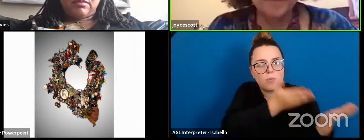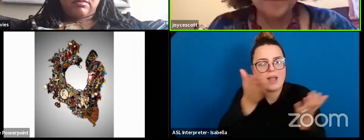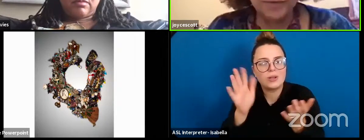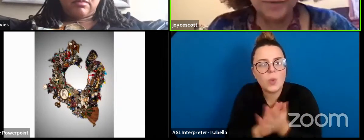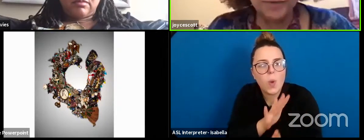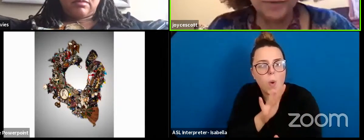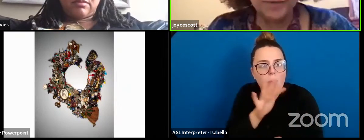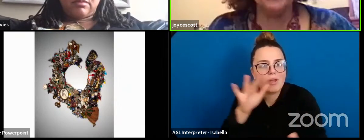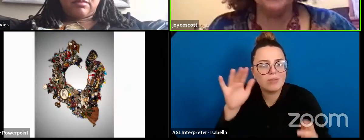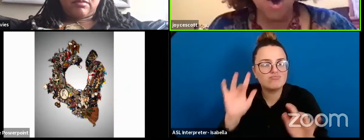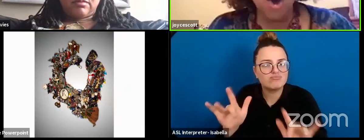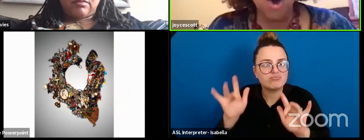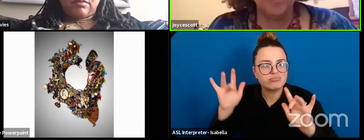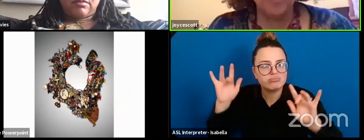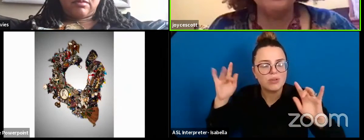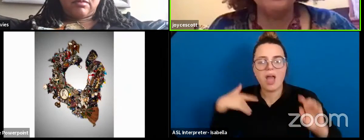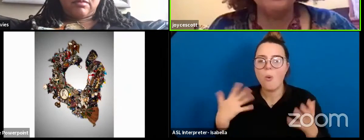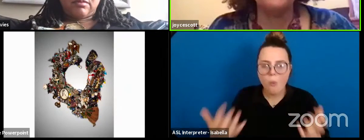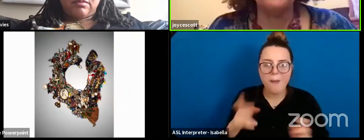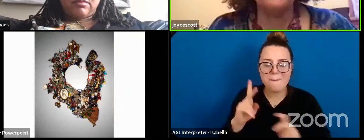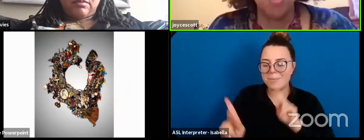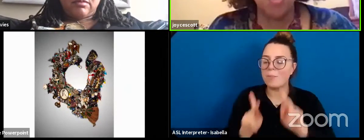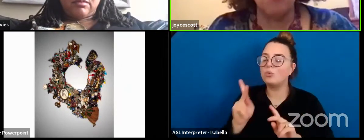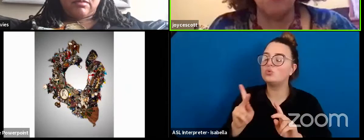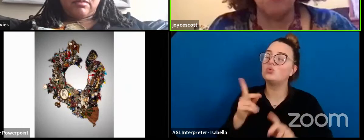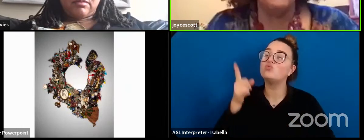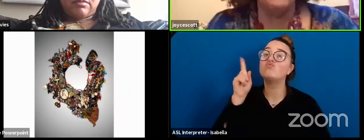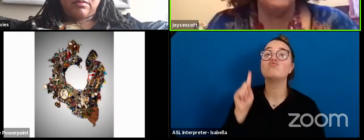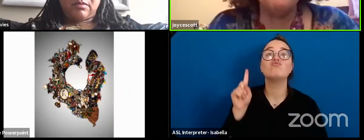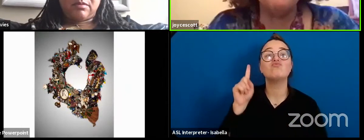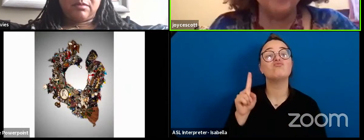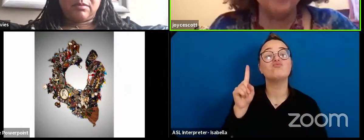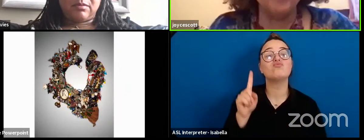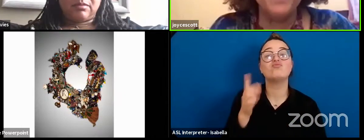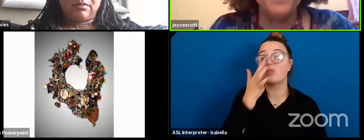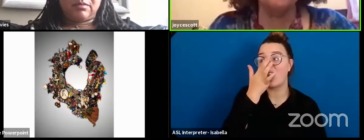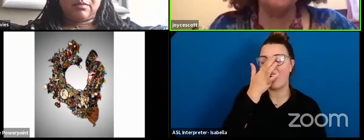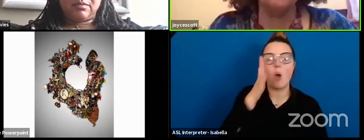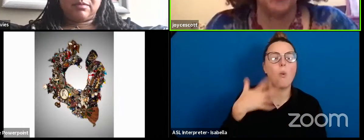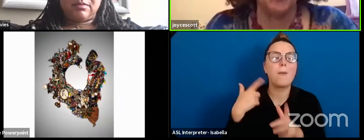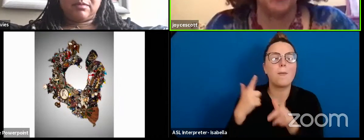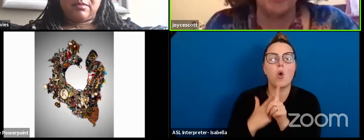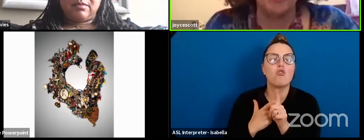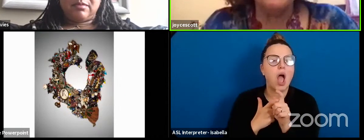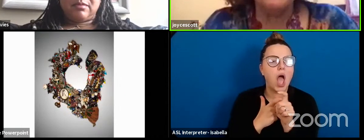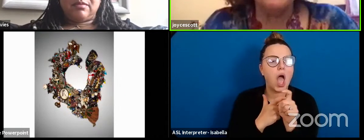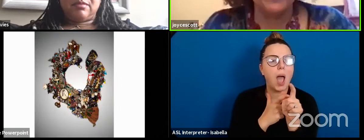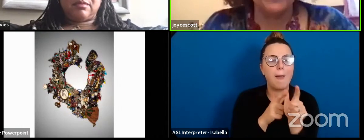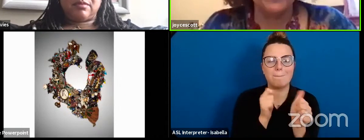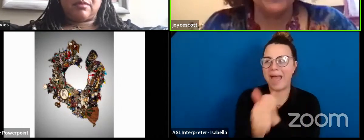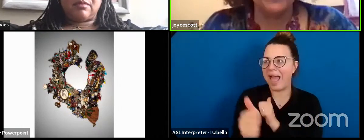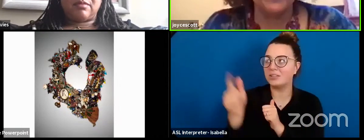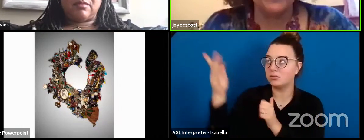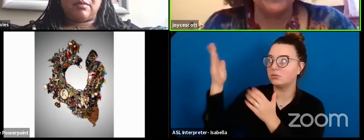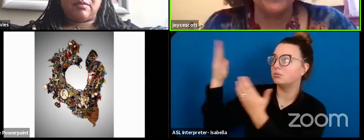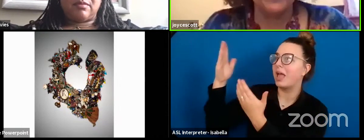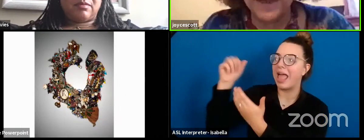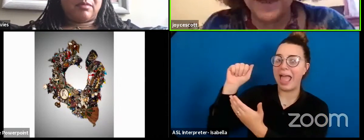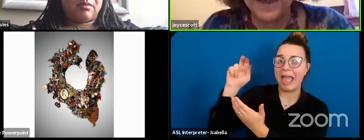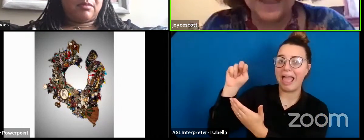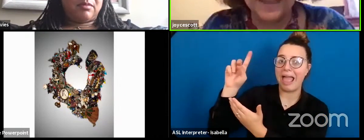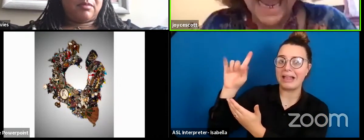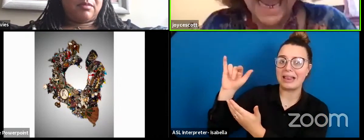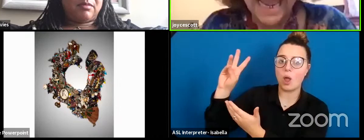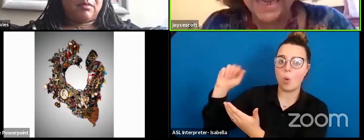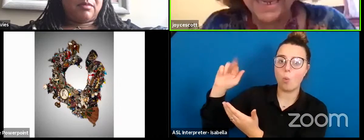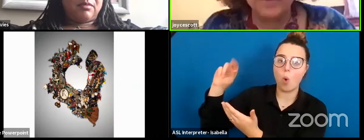want people to walk right past a Warhol. In fact, run past a Warhol, because there's a glistening something